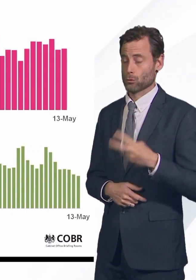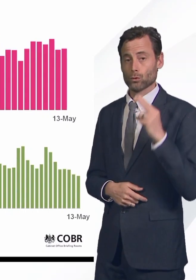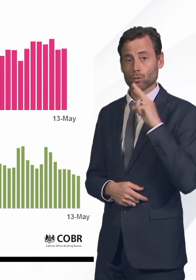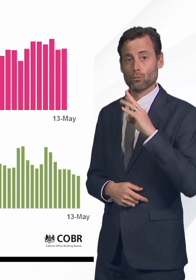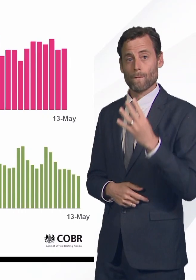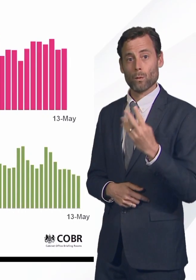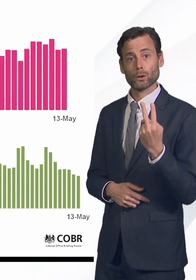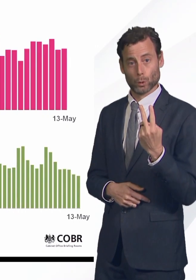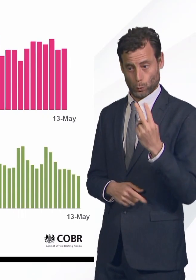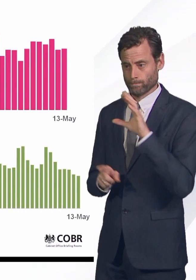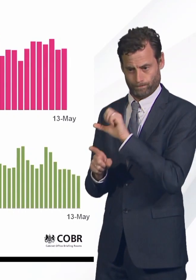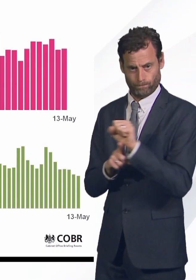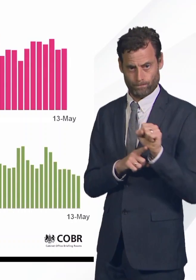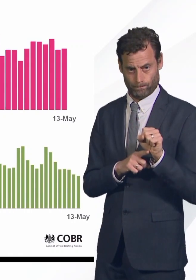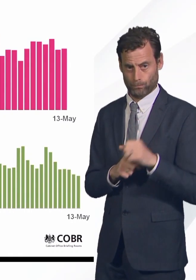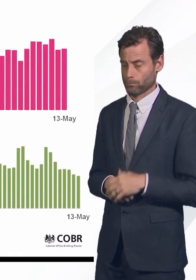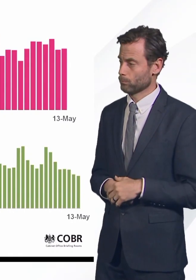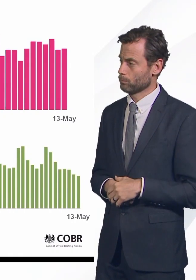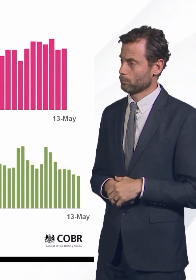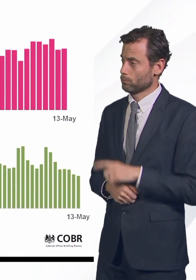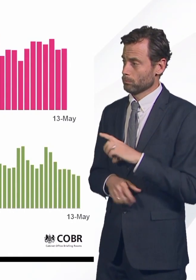3,242. Again,